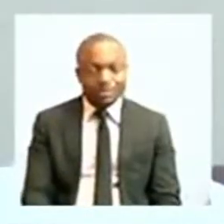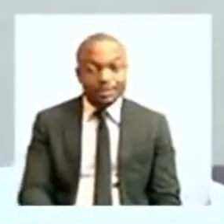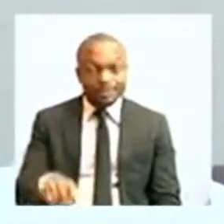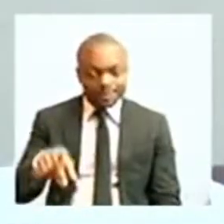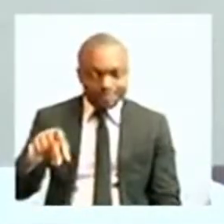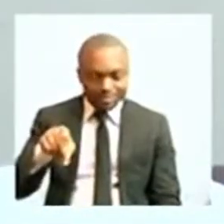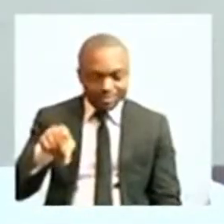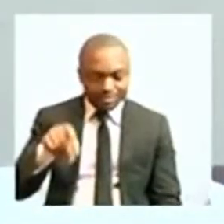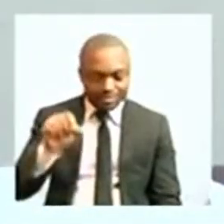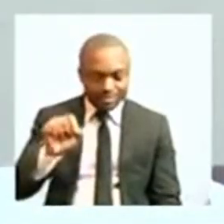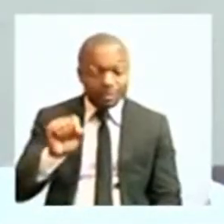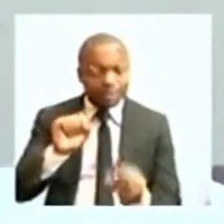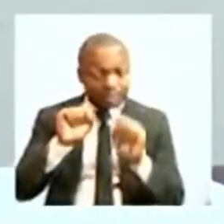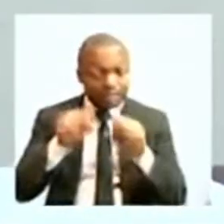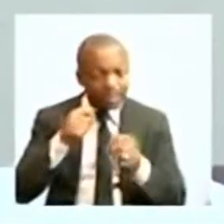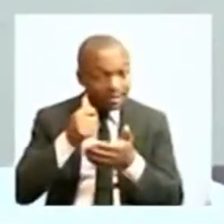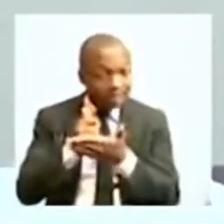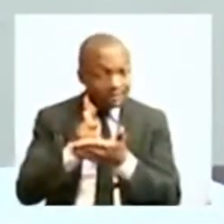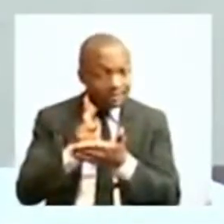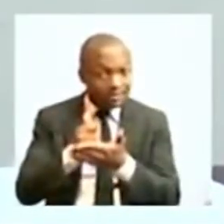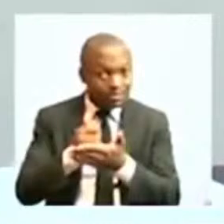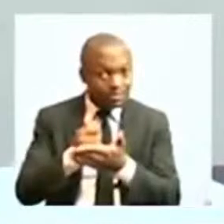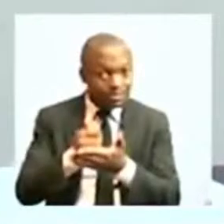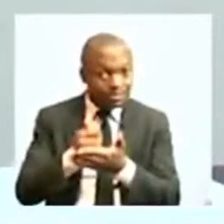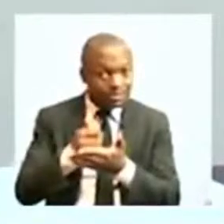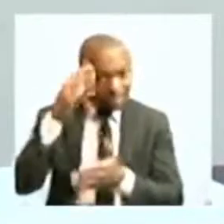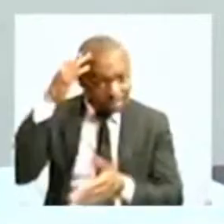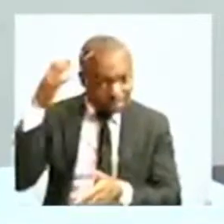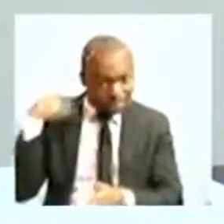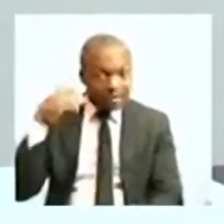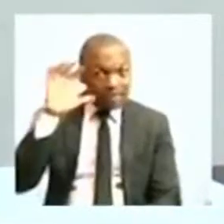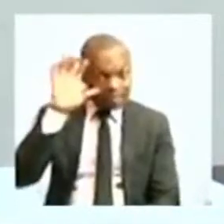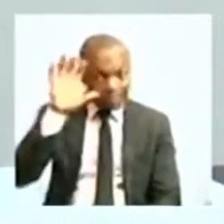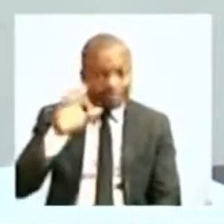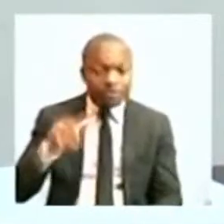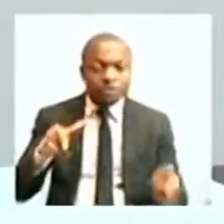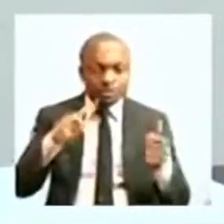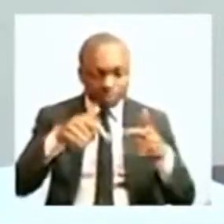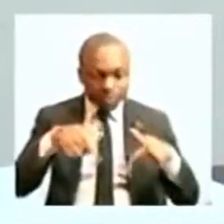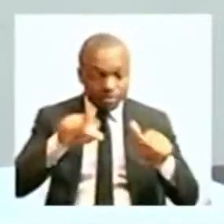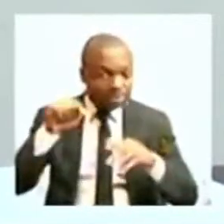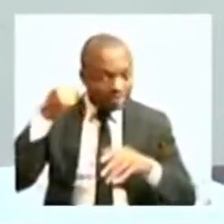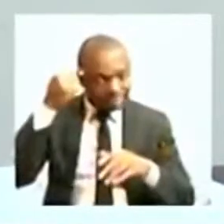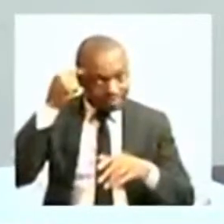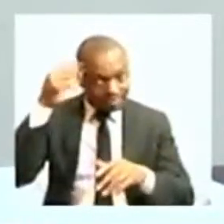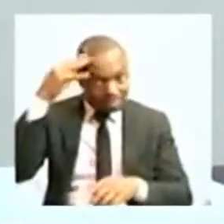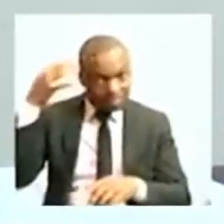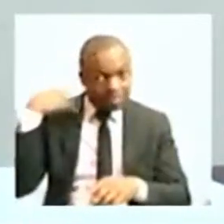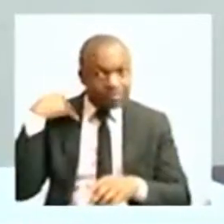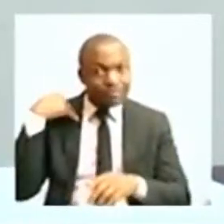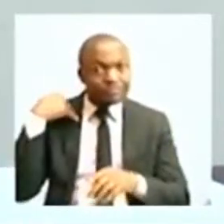PS, can you help the office of the provincial government officers?